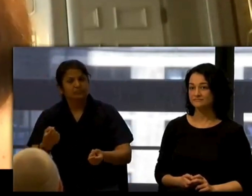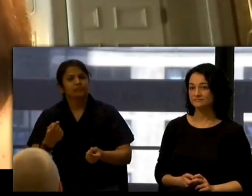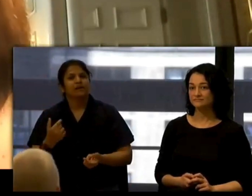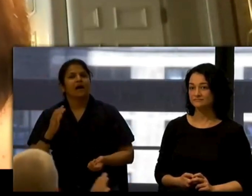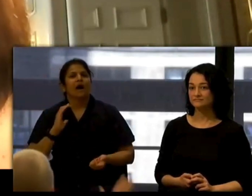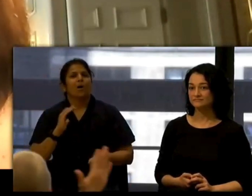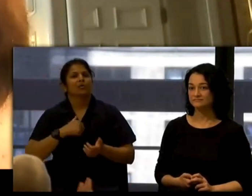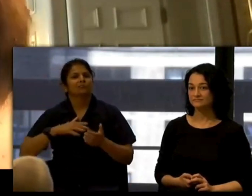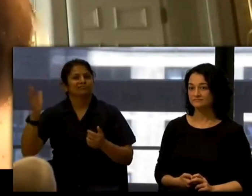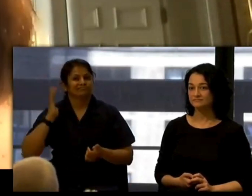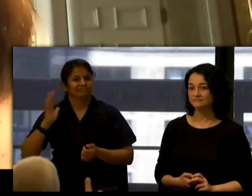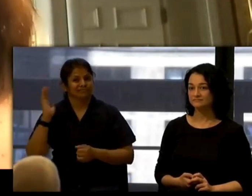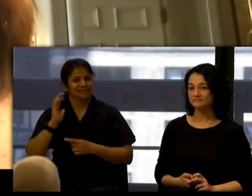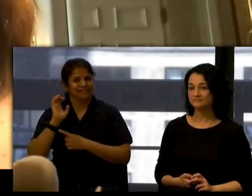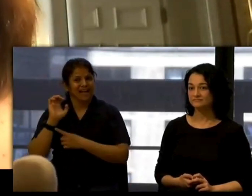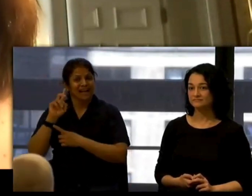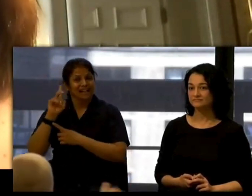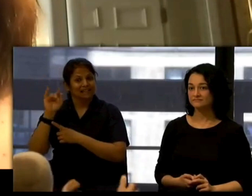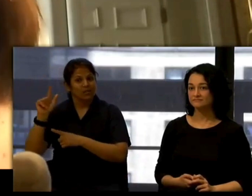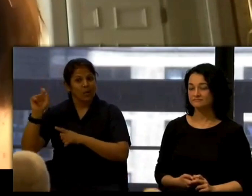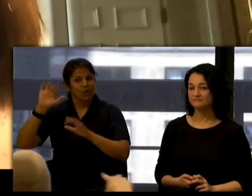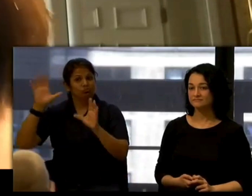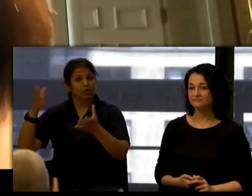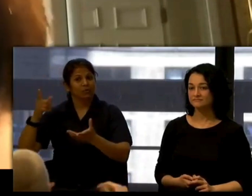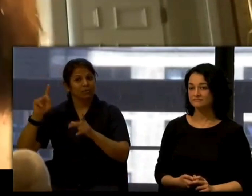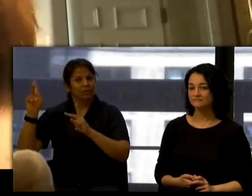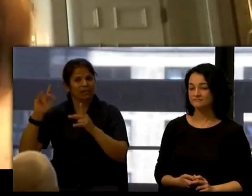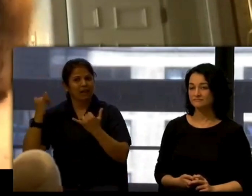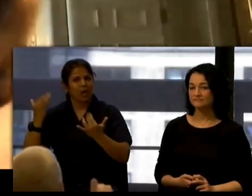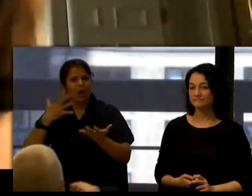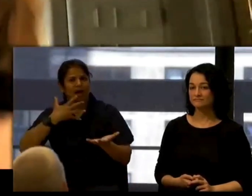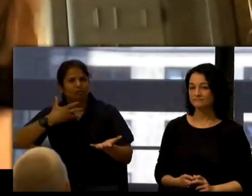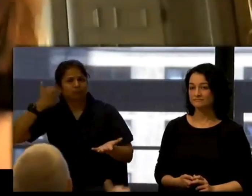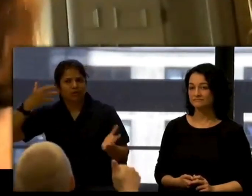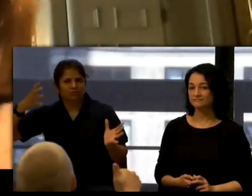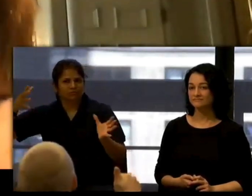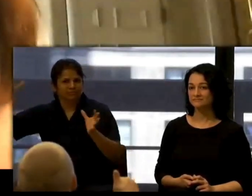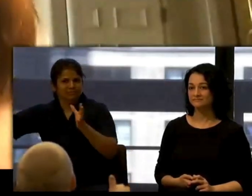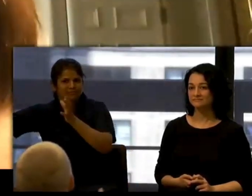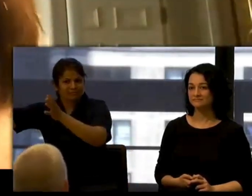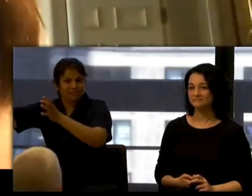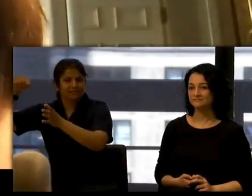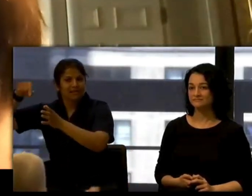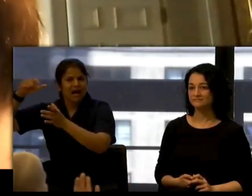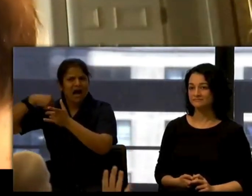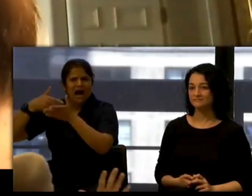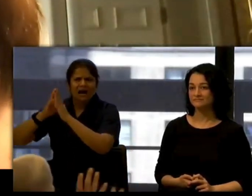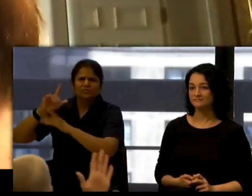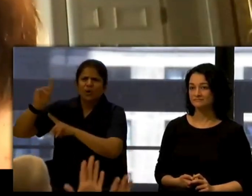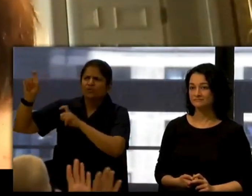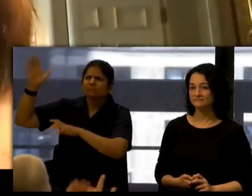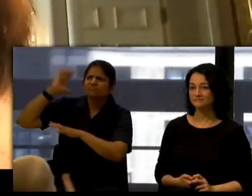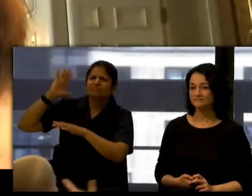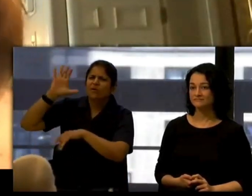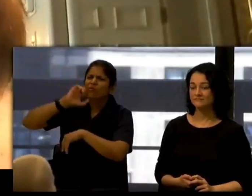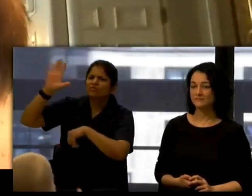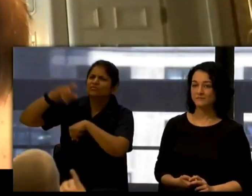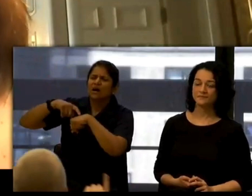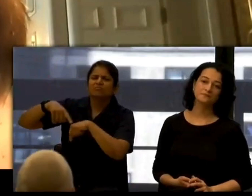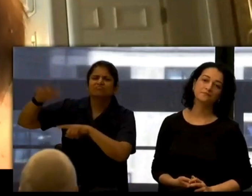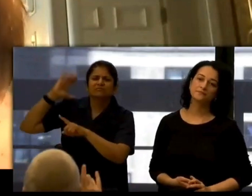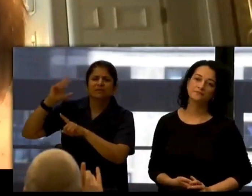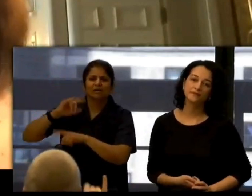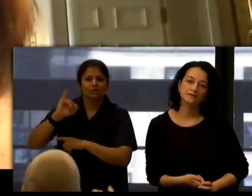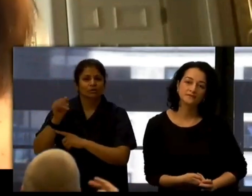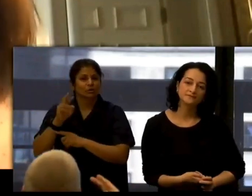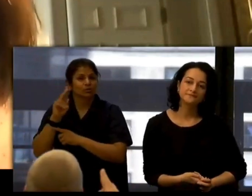older. And I remember asking them what their elders were like. And Judy Human, to her credit, said, "I don't know, Rebecca.